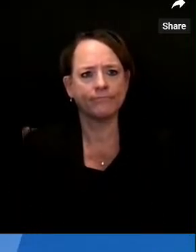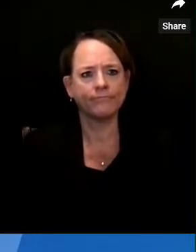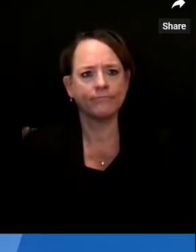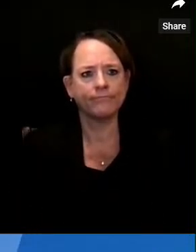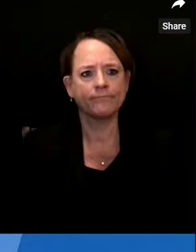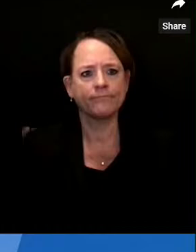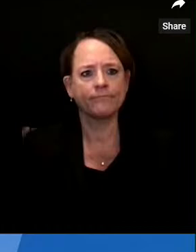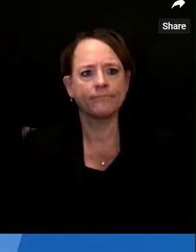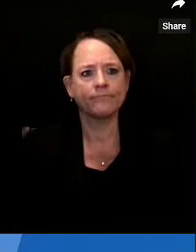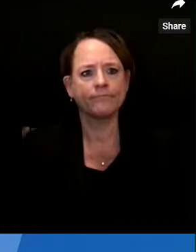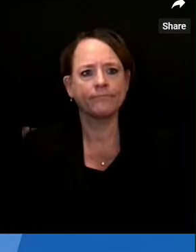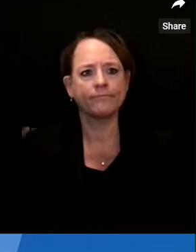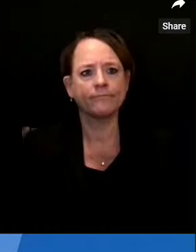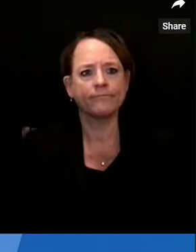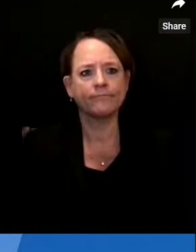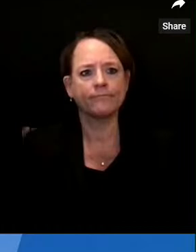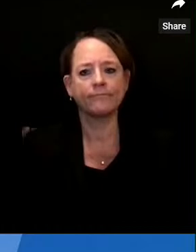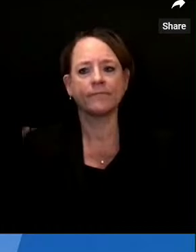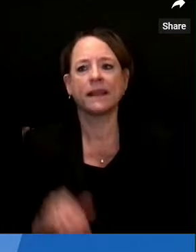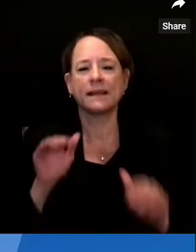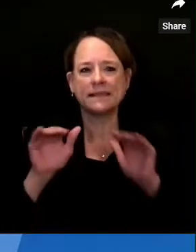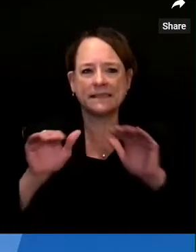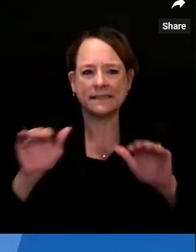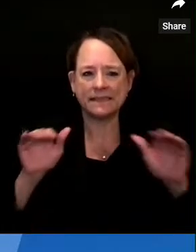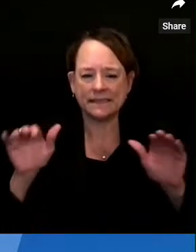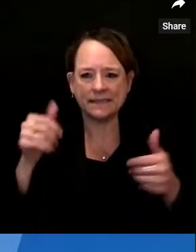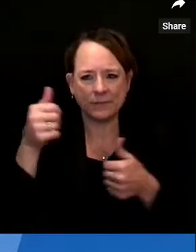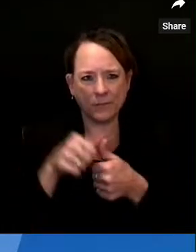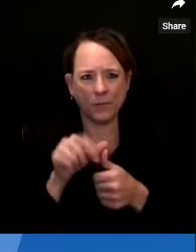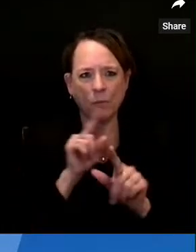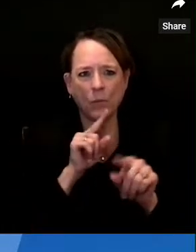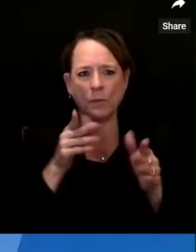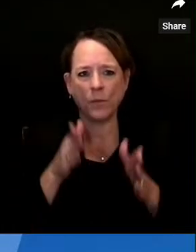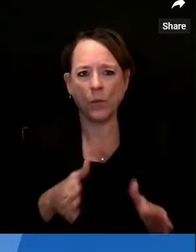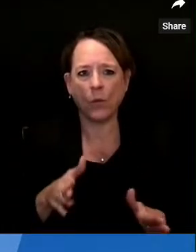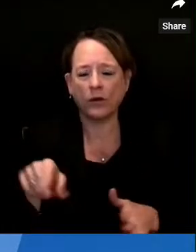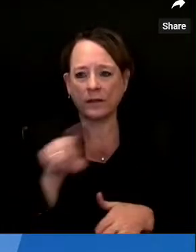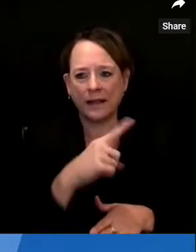to Sandra Torngren from Spectrum News. Sandra.